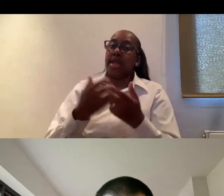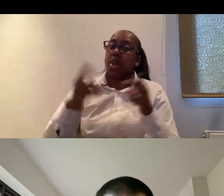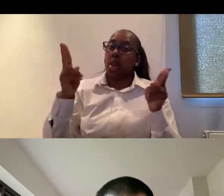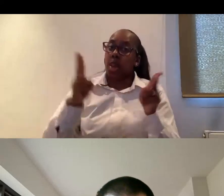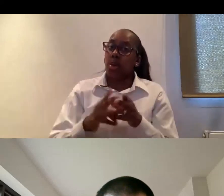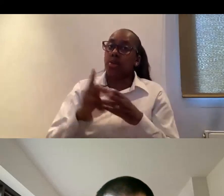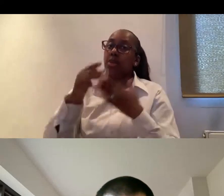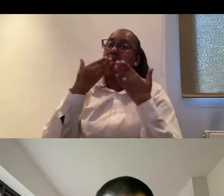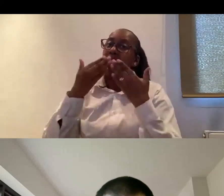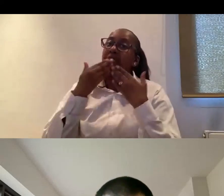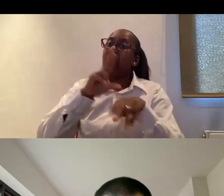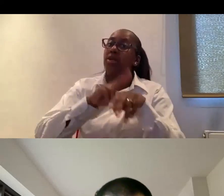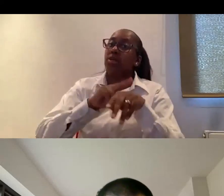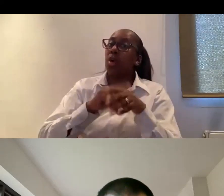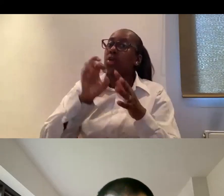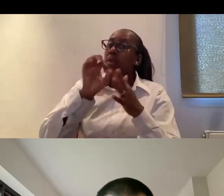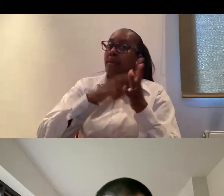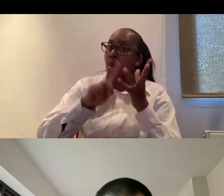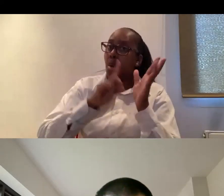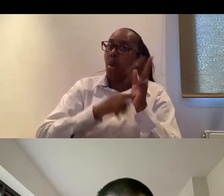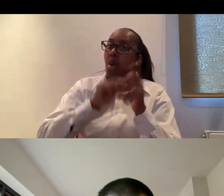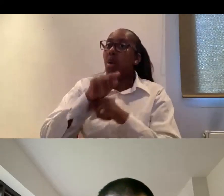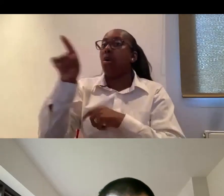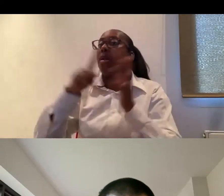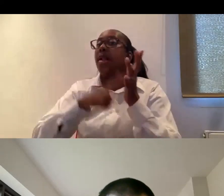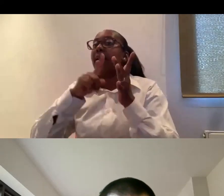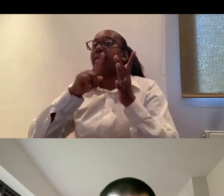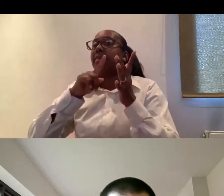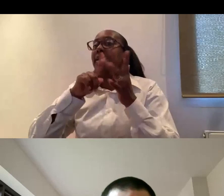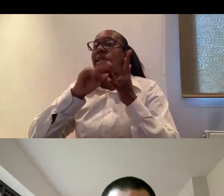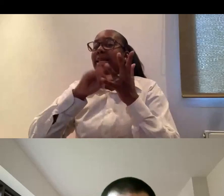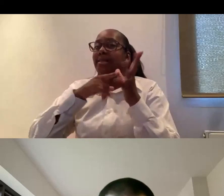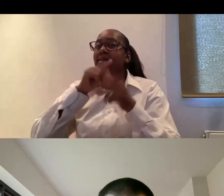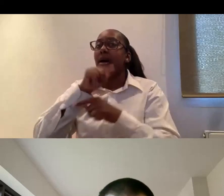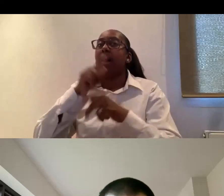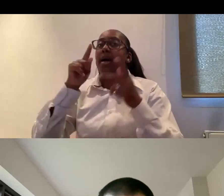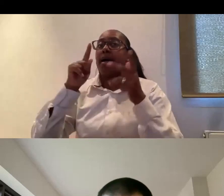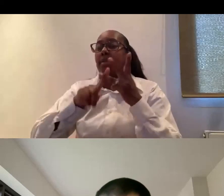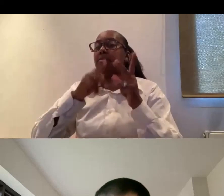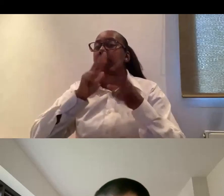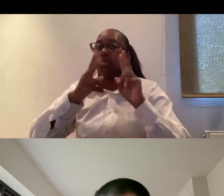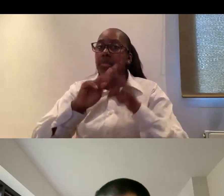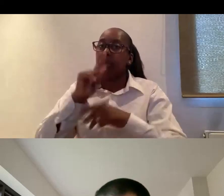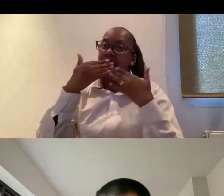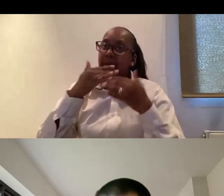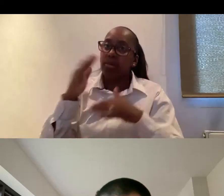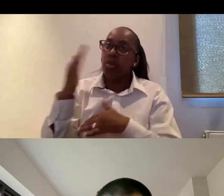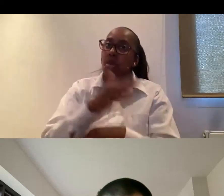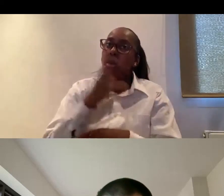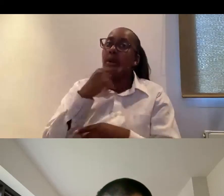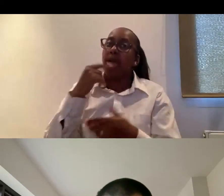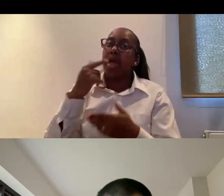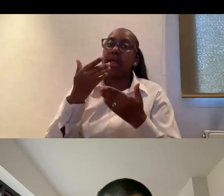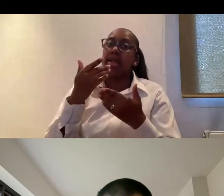to personally thank Dr. Paul Riley, Lisa Royle for attending, and obviously Deborah for signing. Jiggy, is there any final words